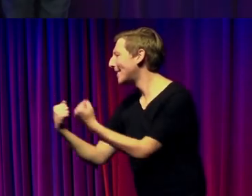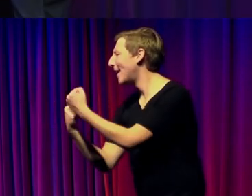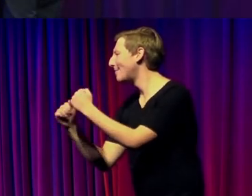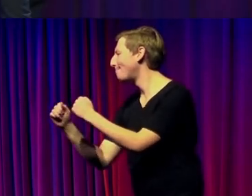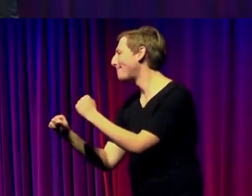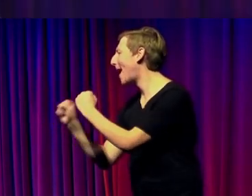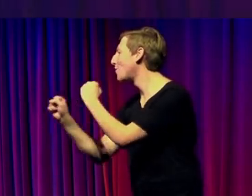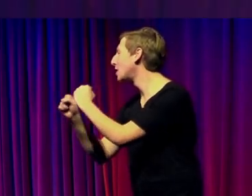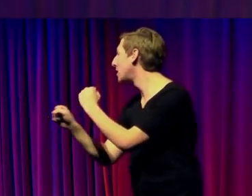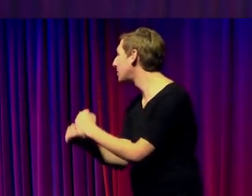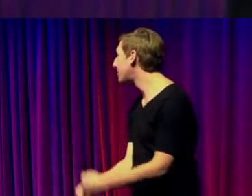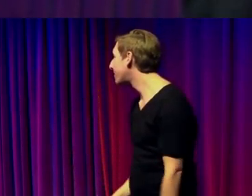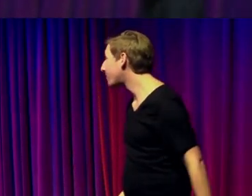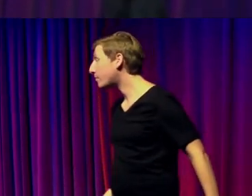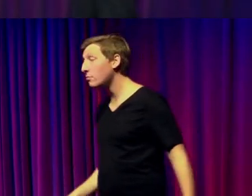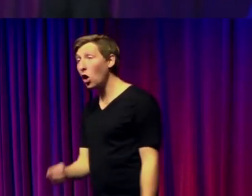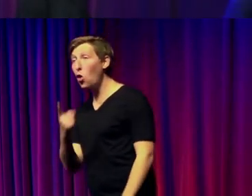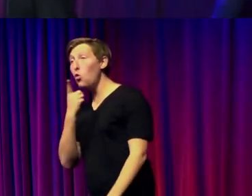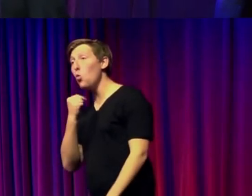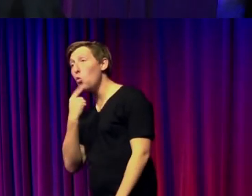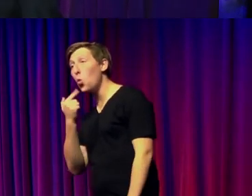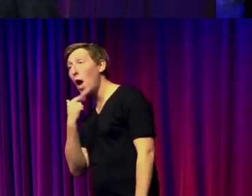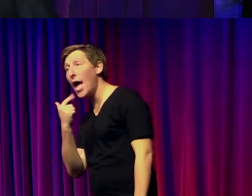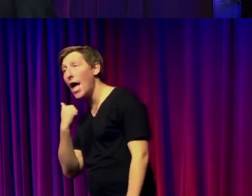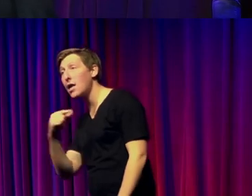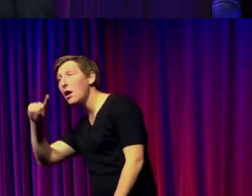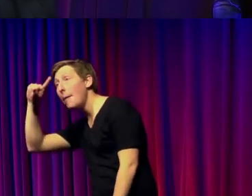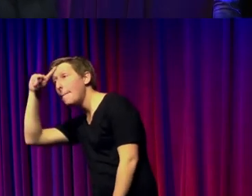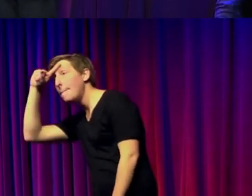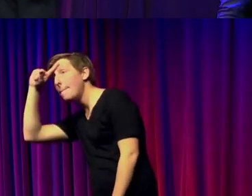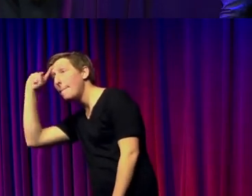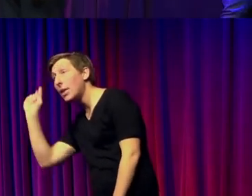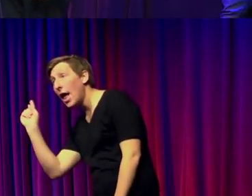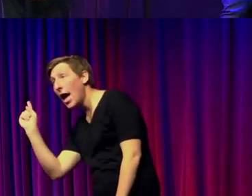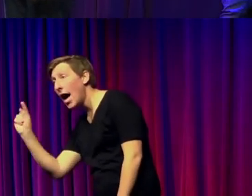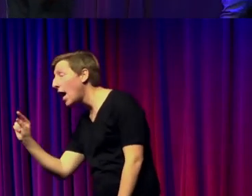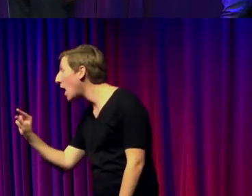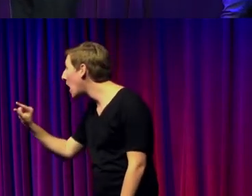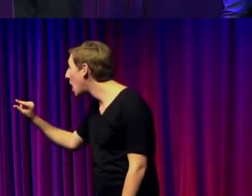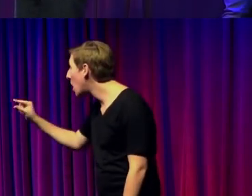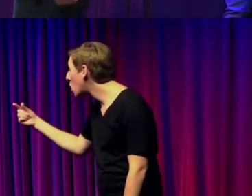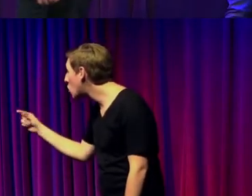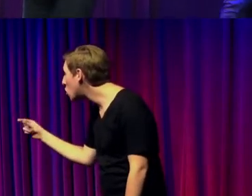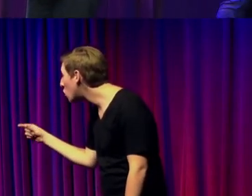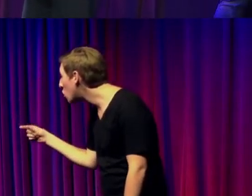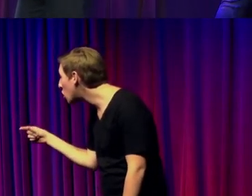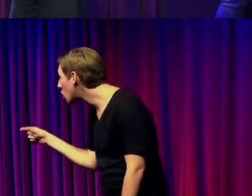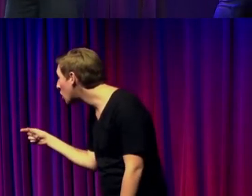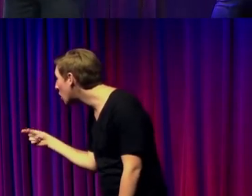Alright, red or black or green or put it on the cum bet or...